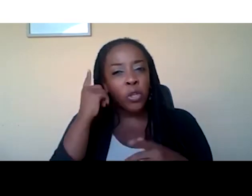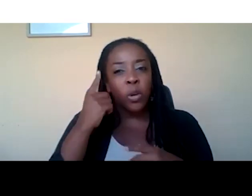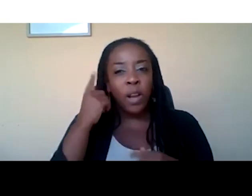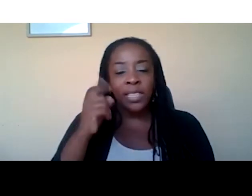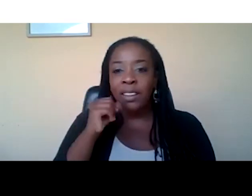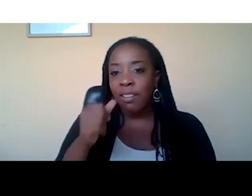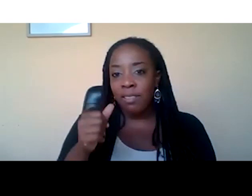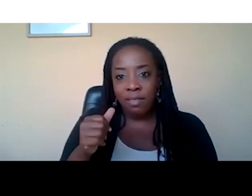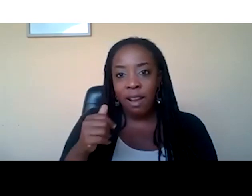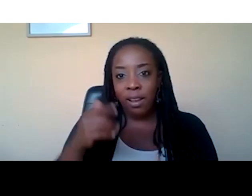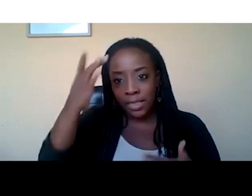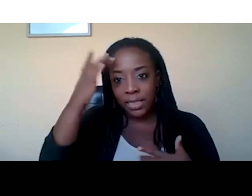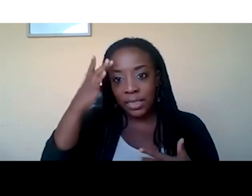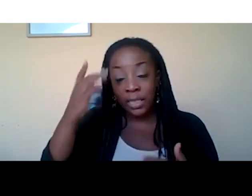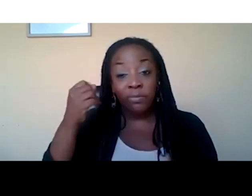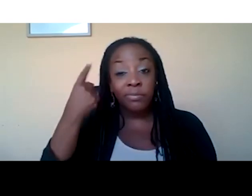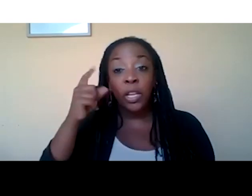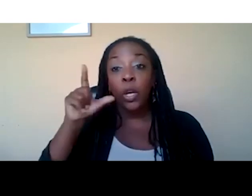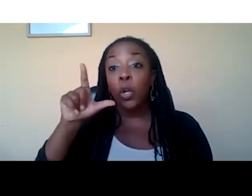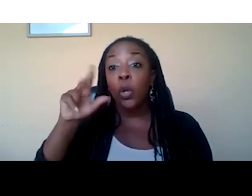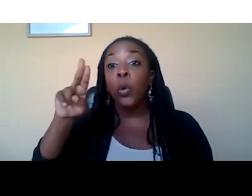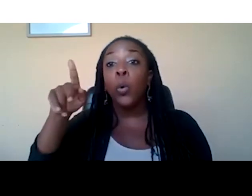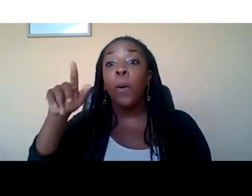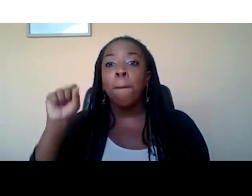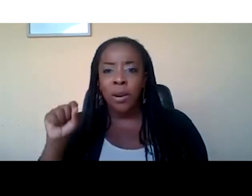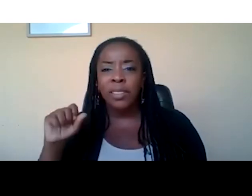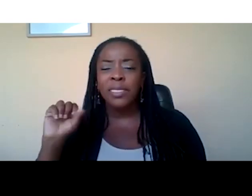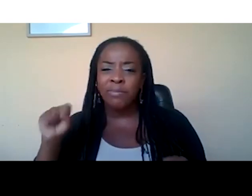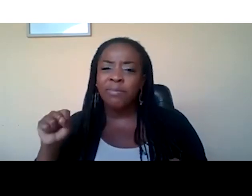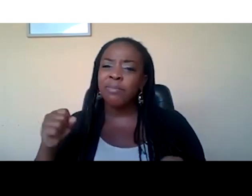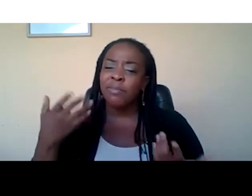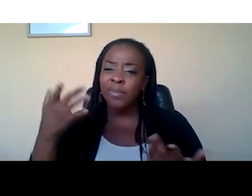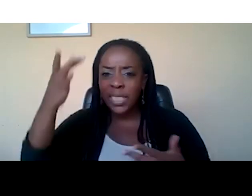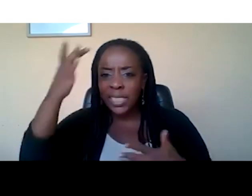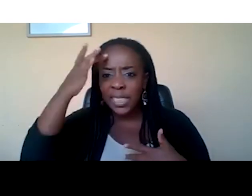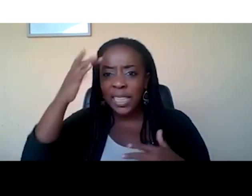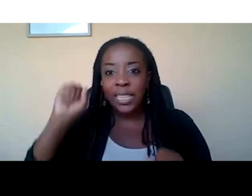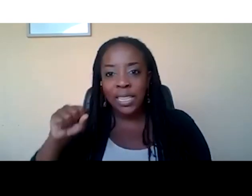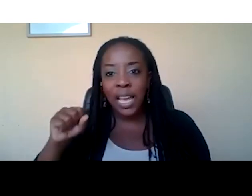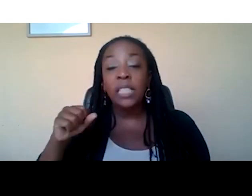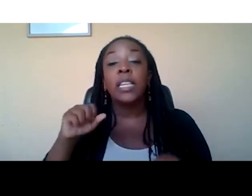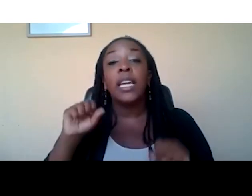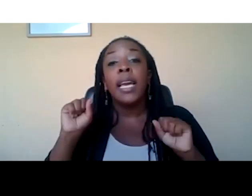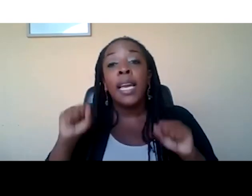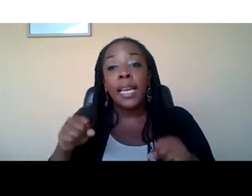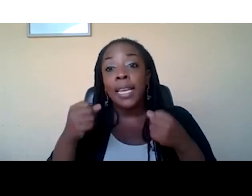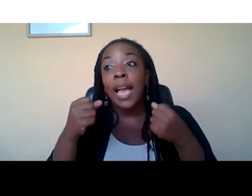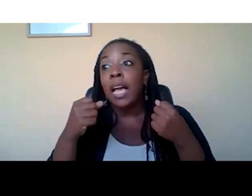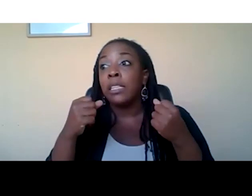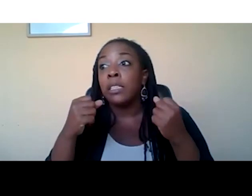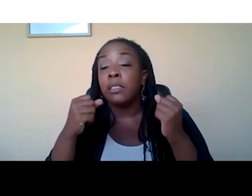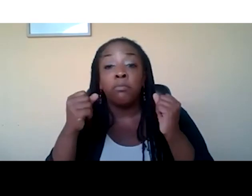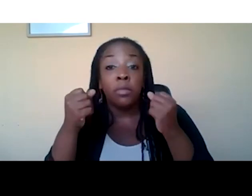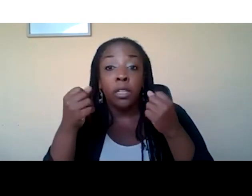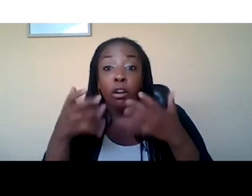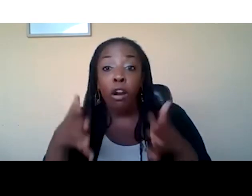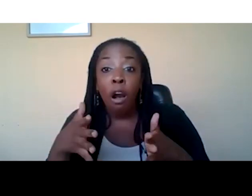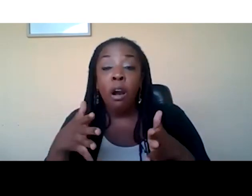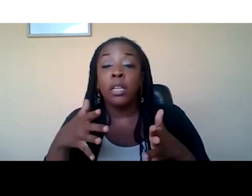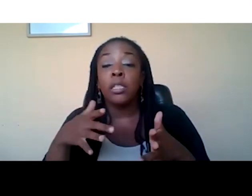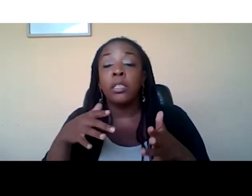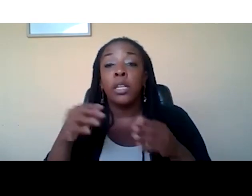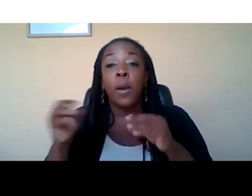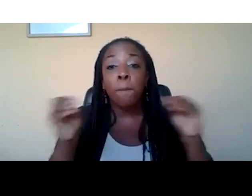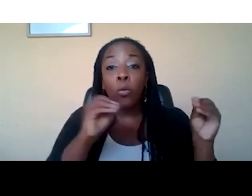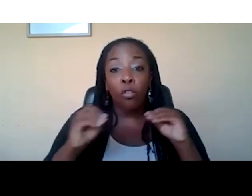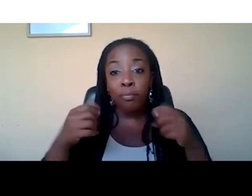itself, it is an illness, but it can cause varying mobility and other challenges. And so when